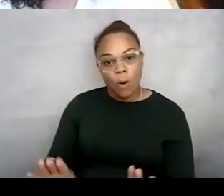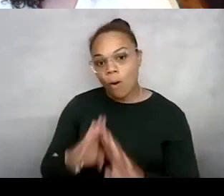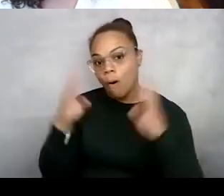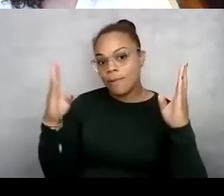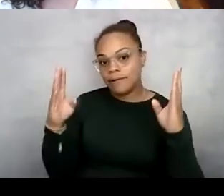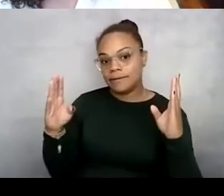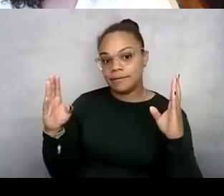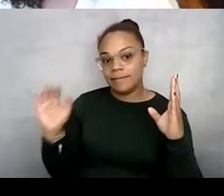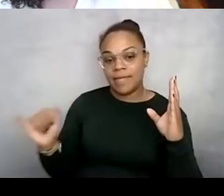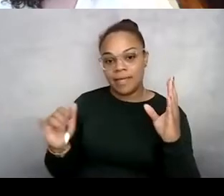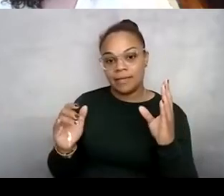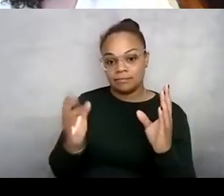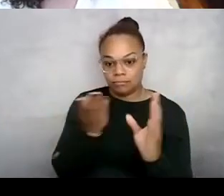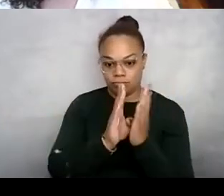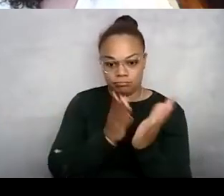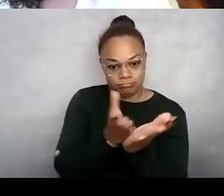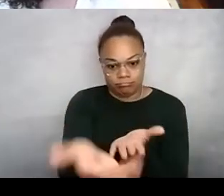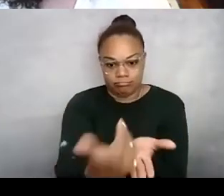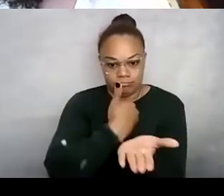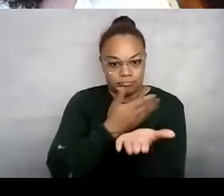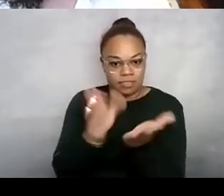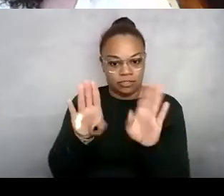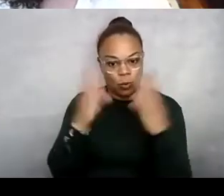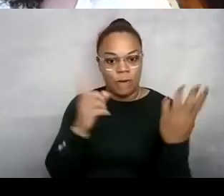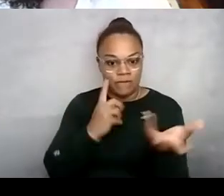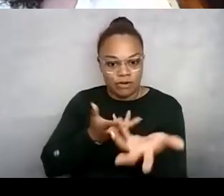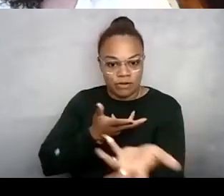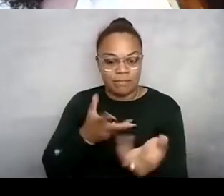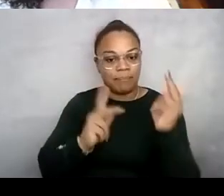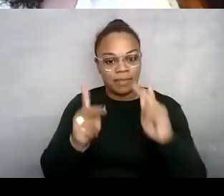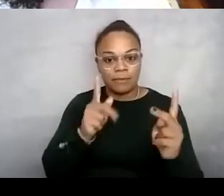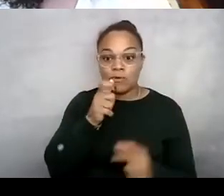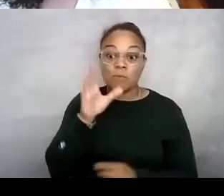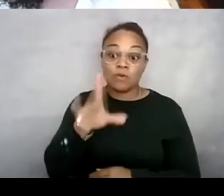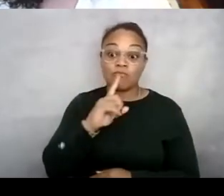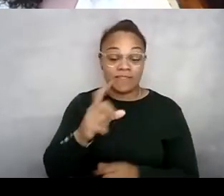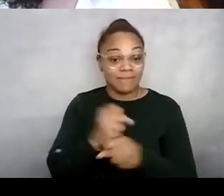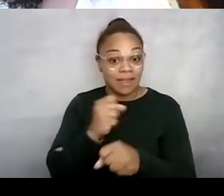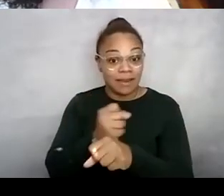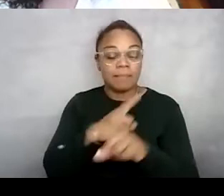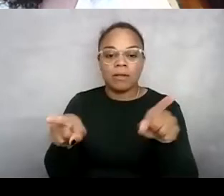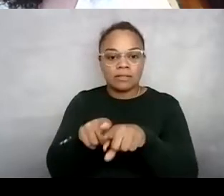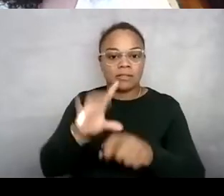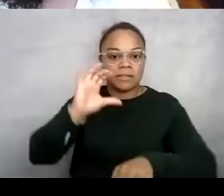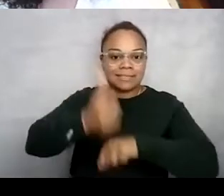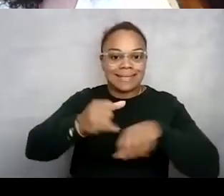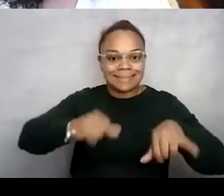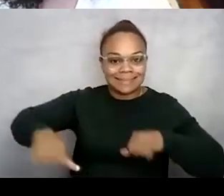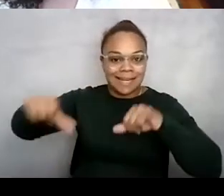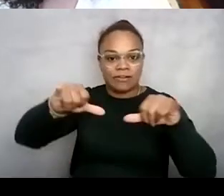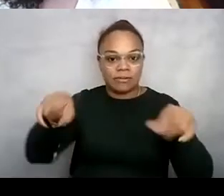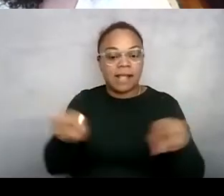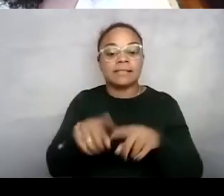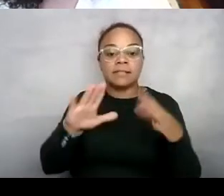need it, who really are going to go through the process, who are going to fight. But most importantly, we are setting a standard as a community that